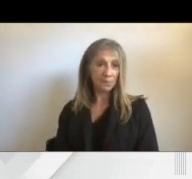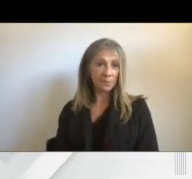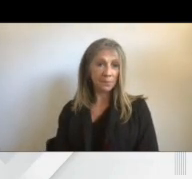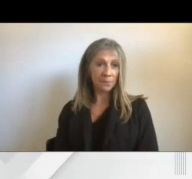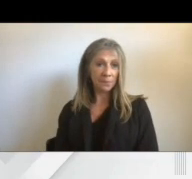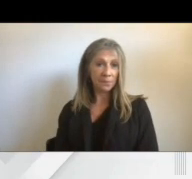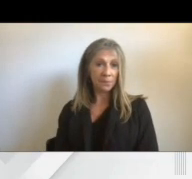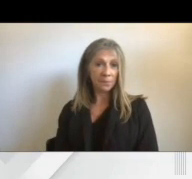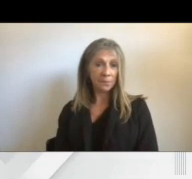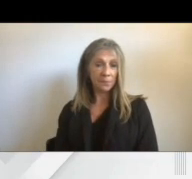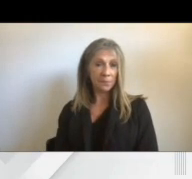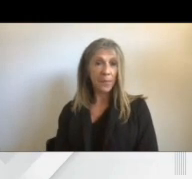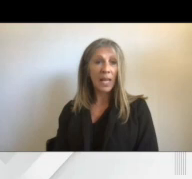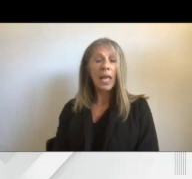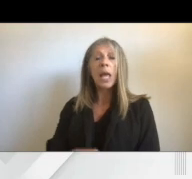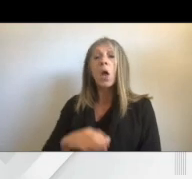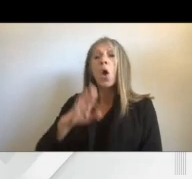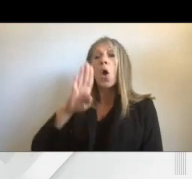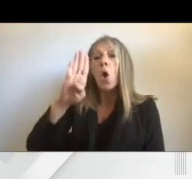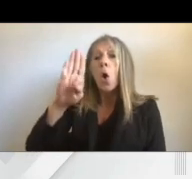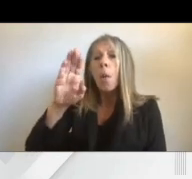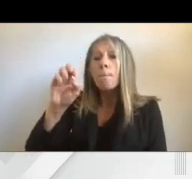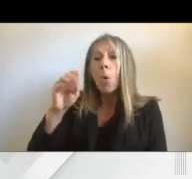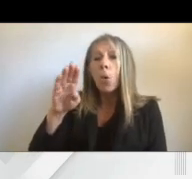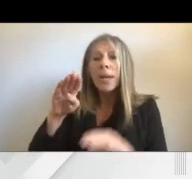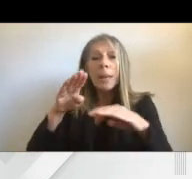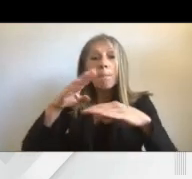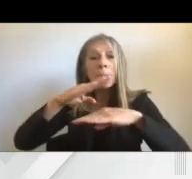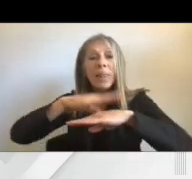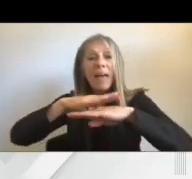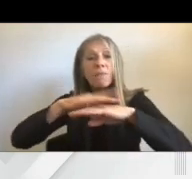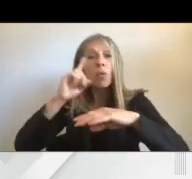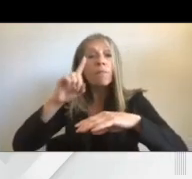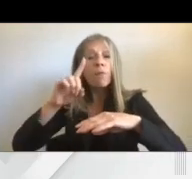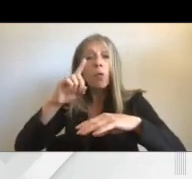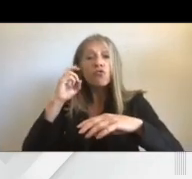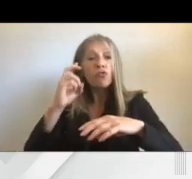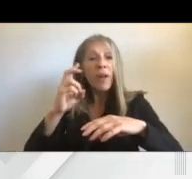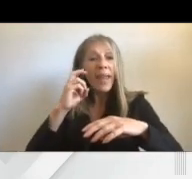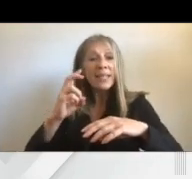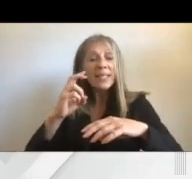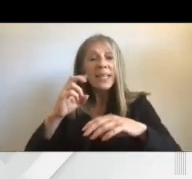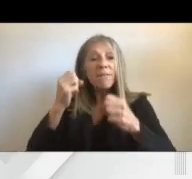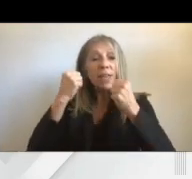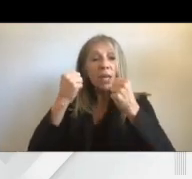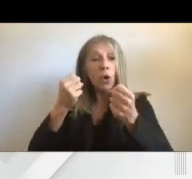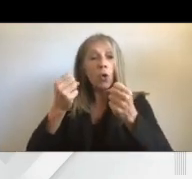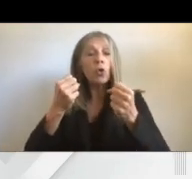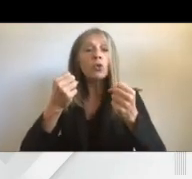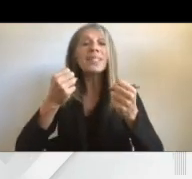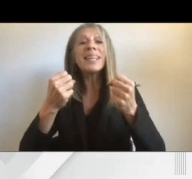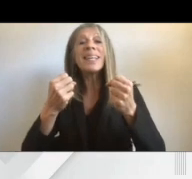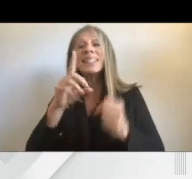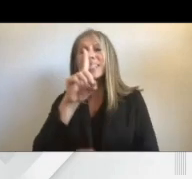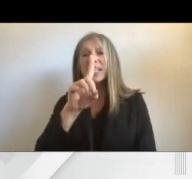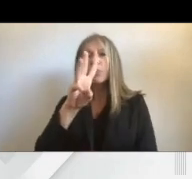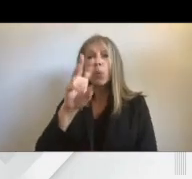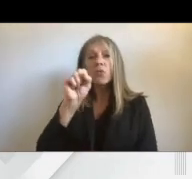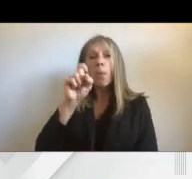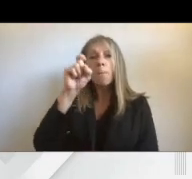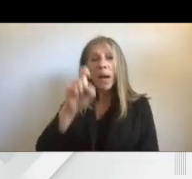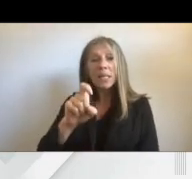domes. When detectable warning surfaces are cut to fit, center-to-center spacing measured